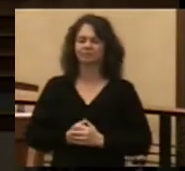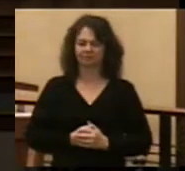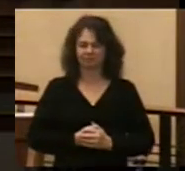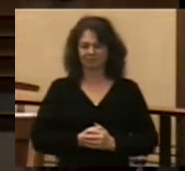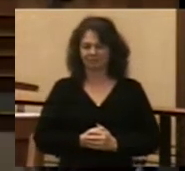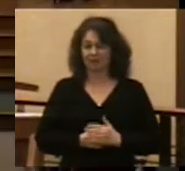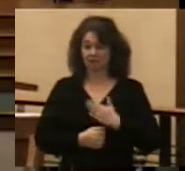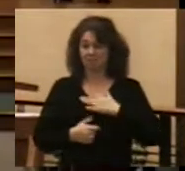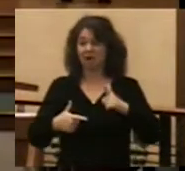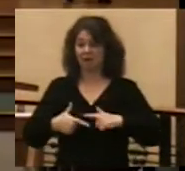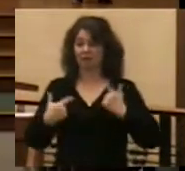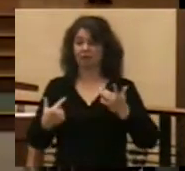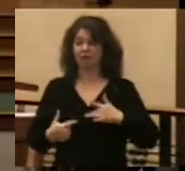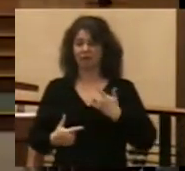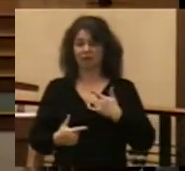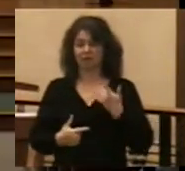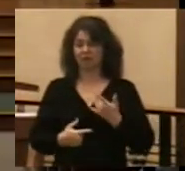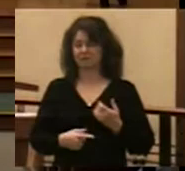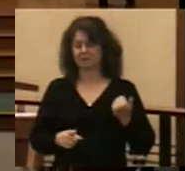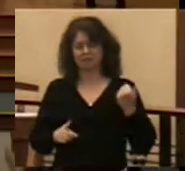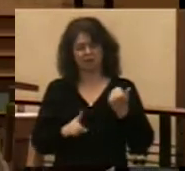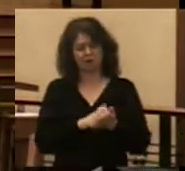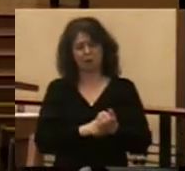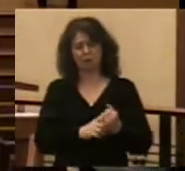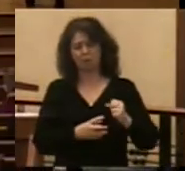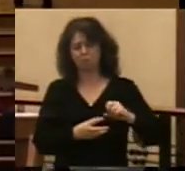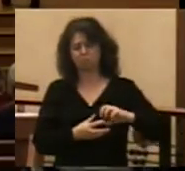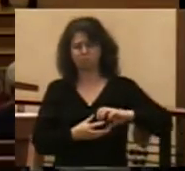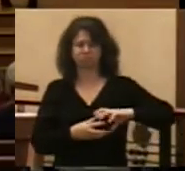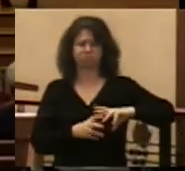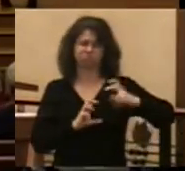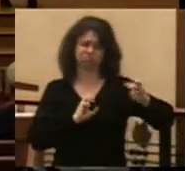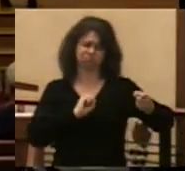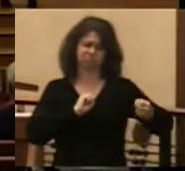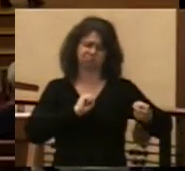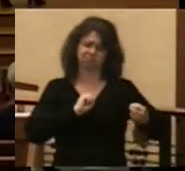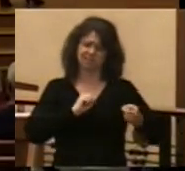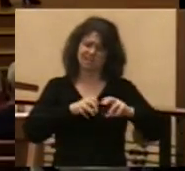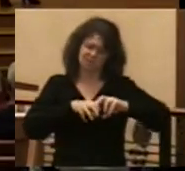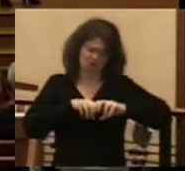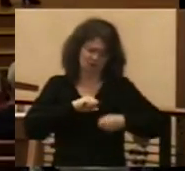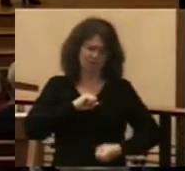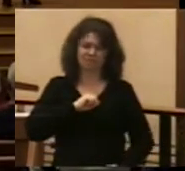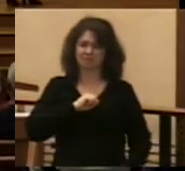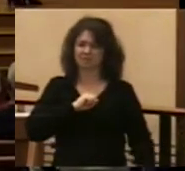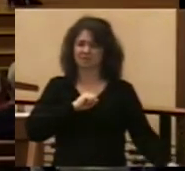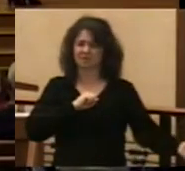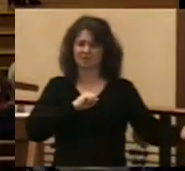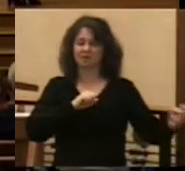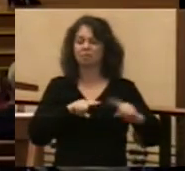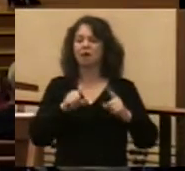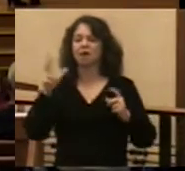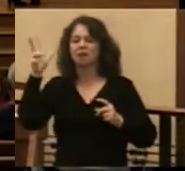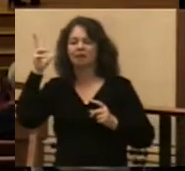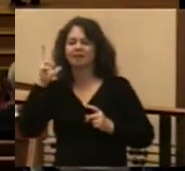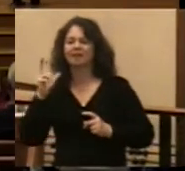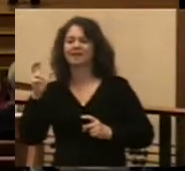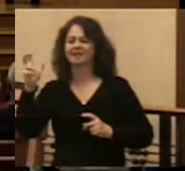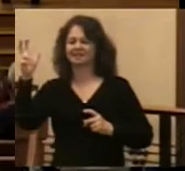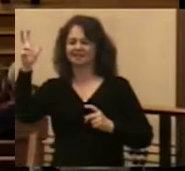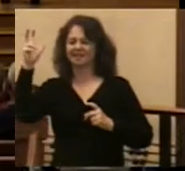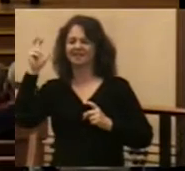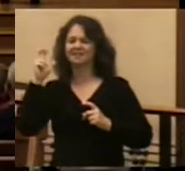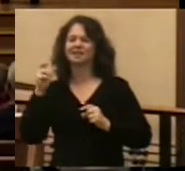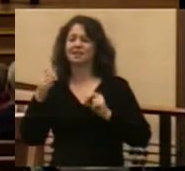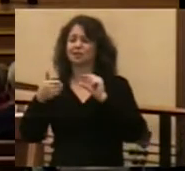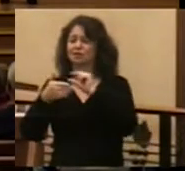My life felt like it had been wrenched away. The listing of those things, goods, honor, child, or